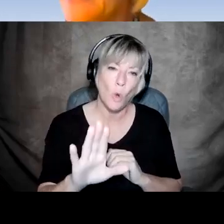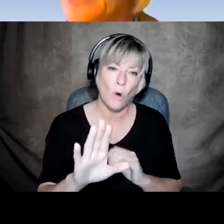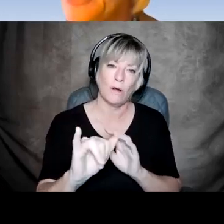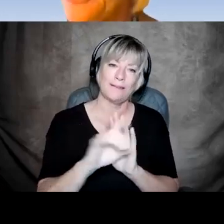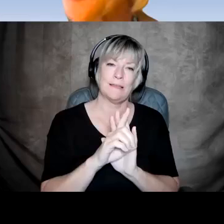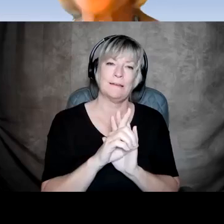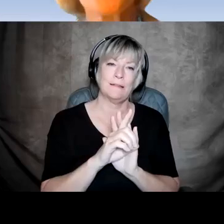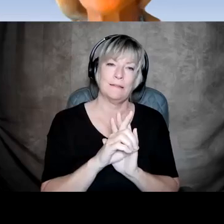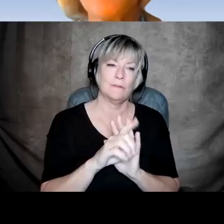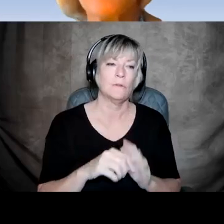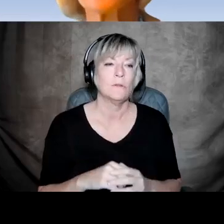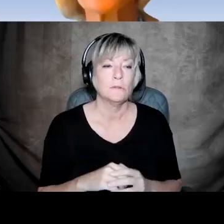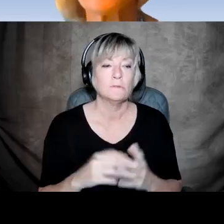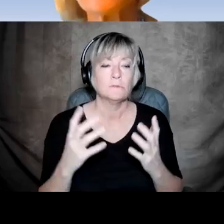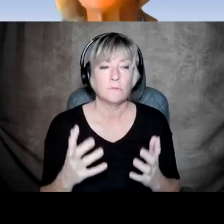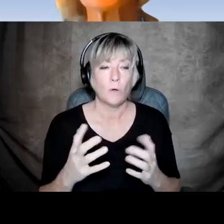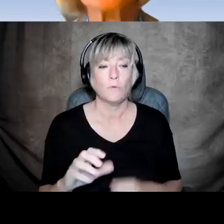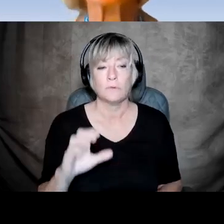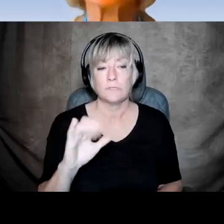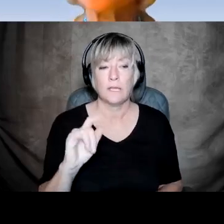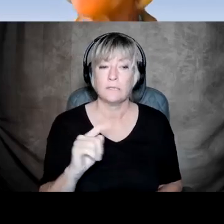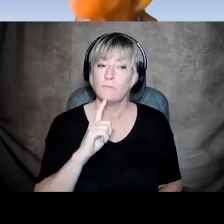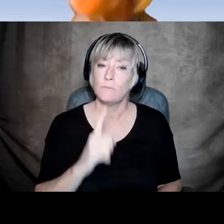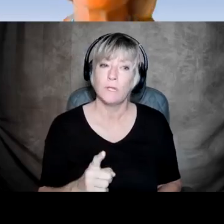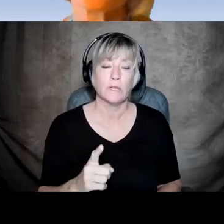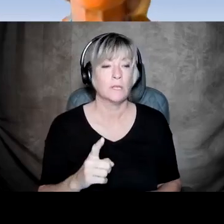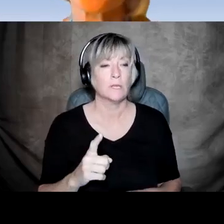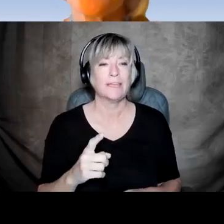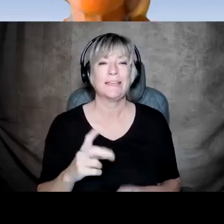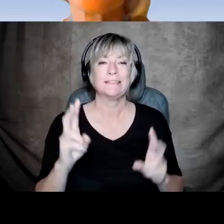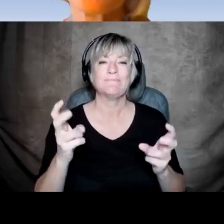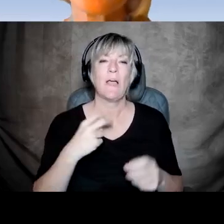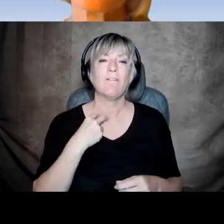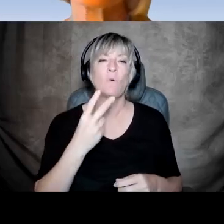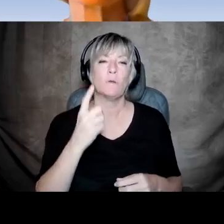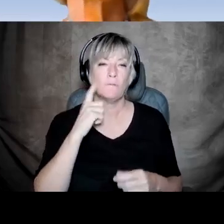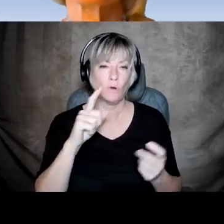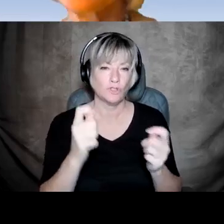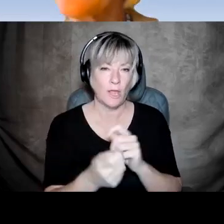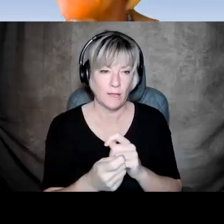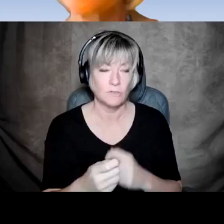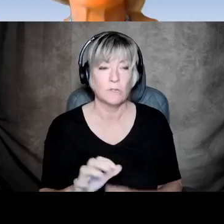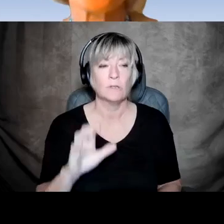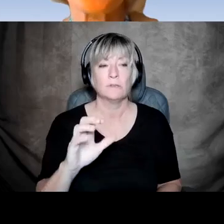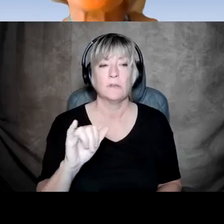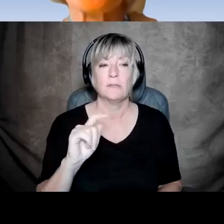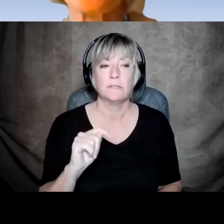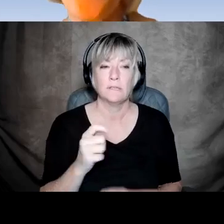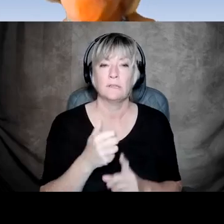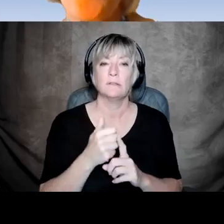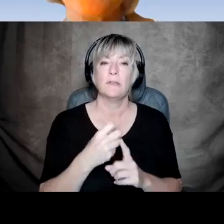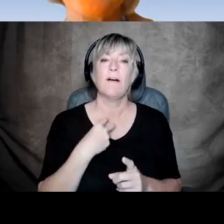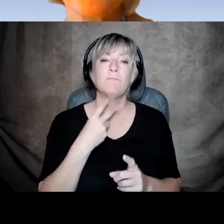identity. So with that, CIT really is a voice of change, and CIT is a voice